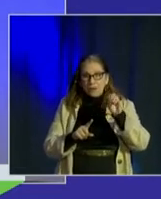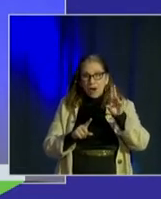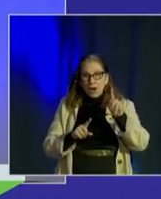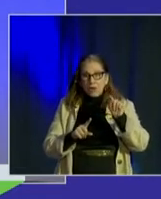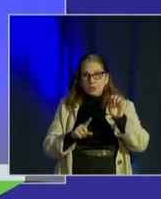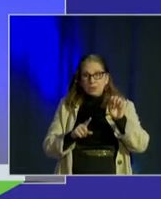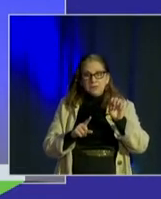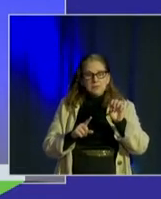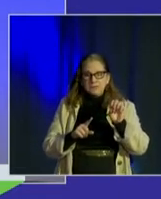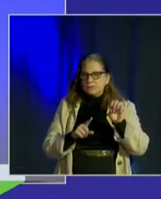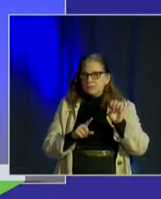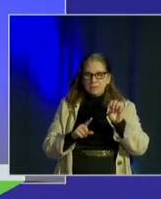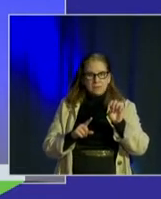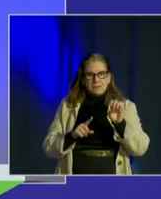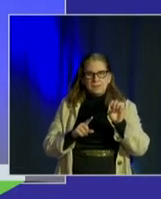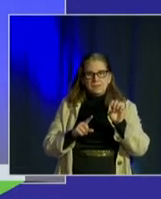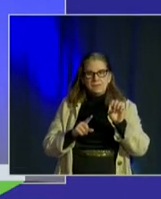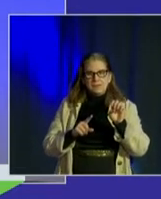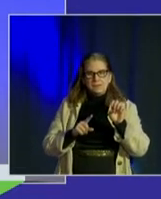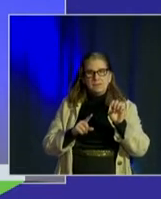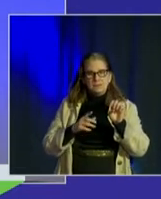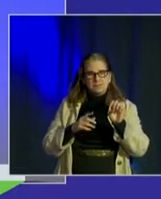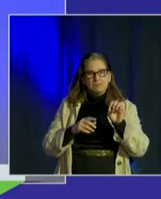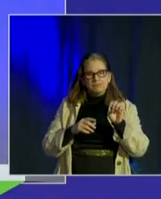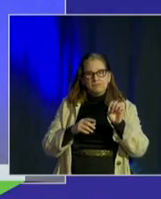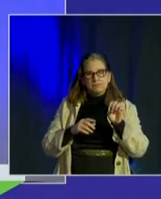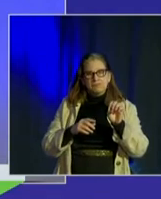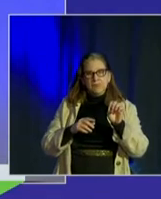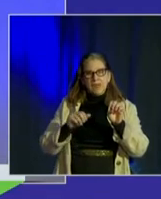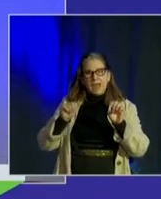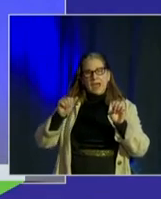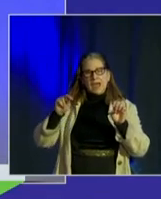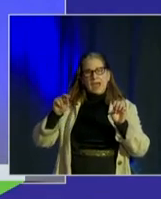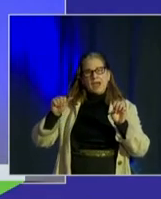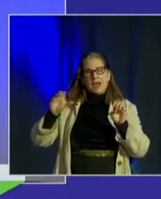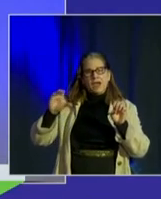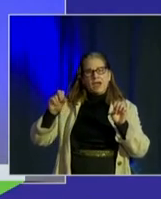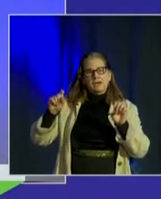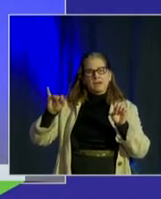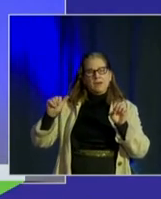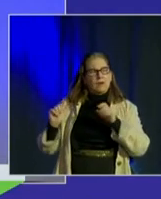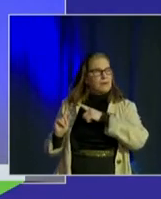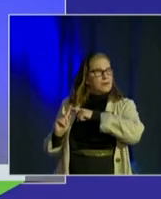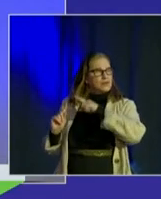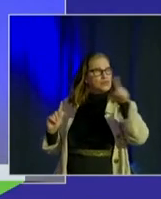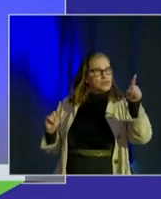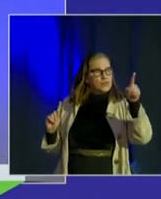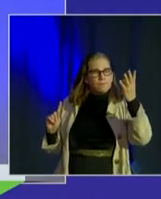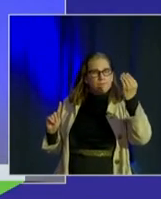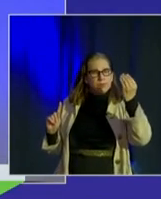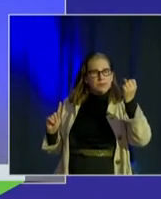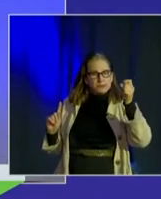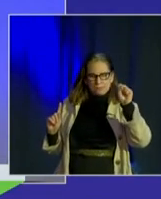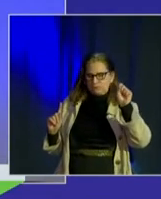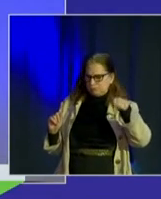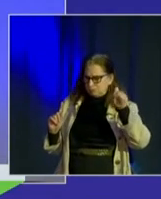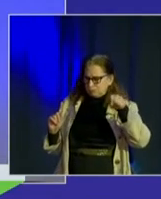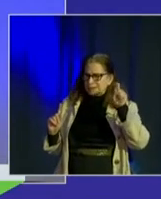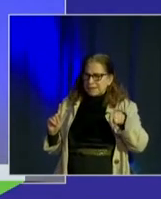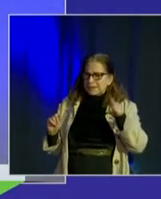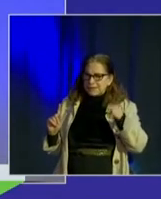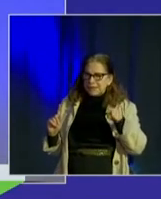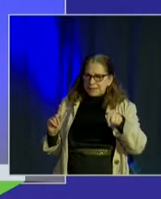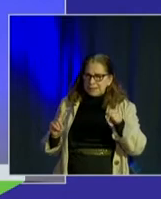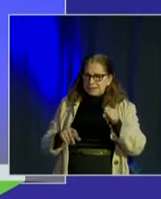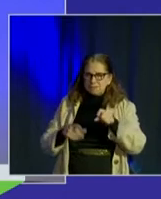U Street is something that we do realize we need to take a look at it. I know you know that funding is limited, which is